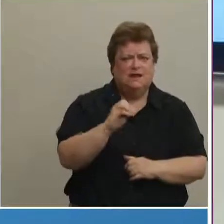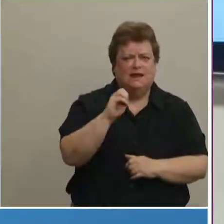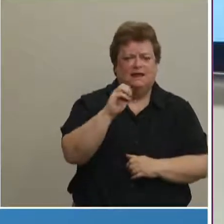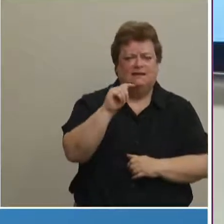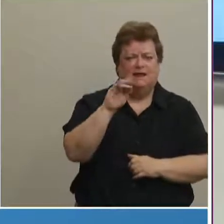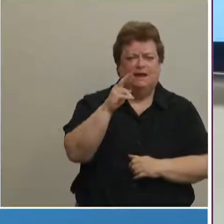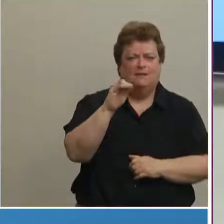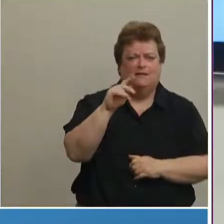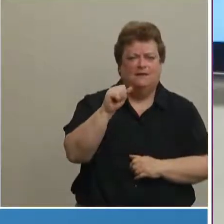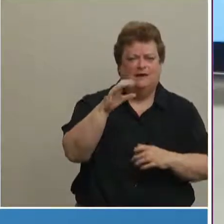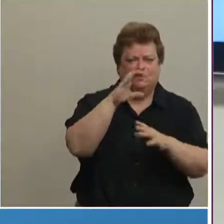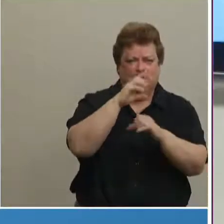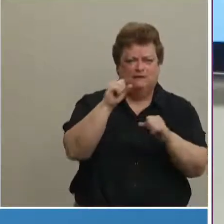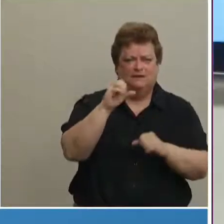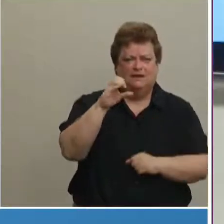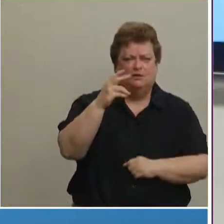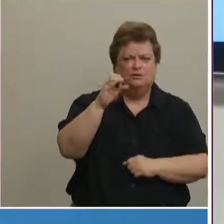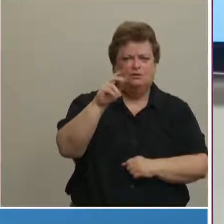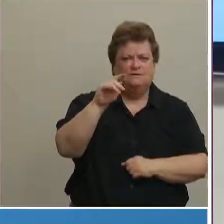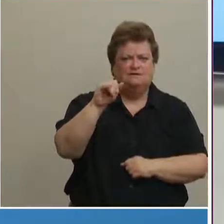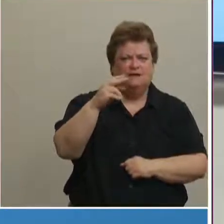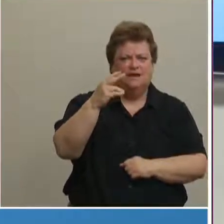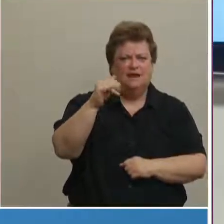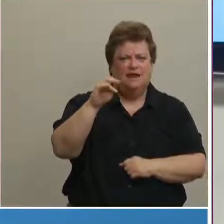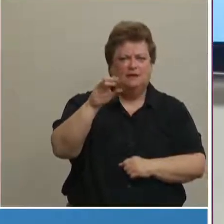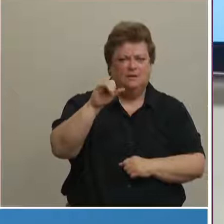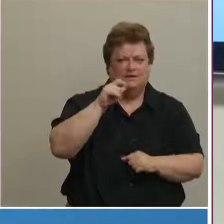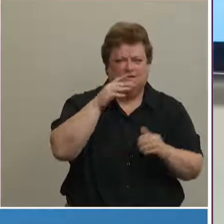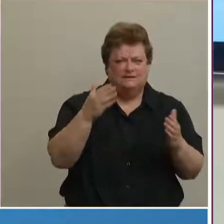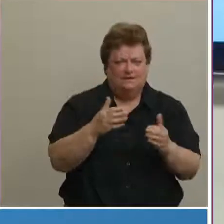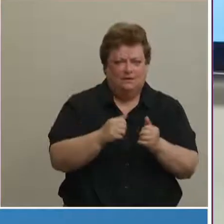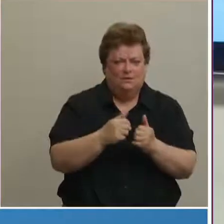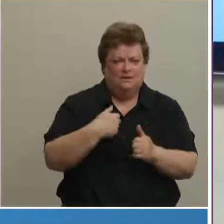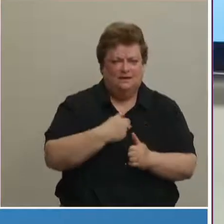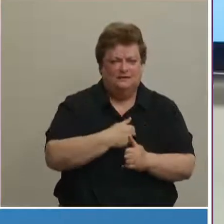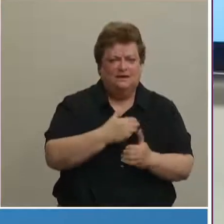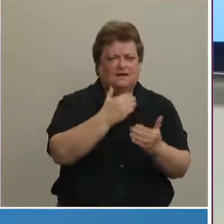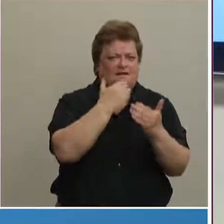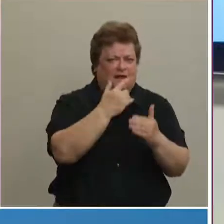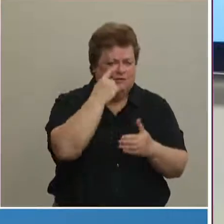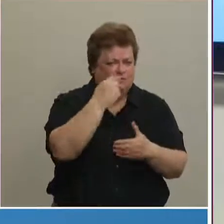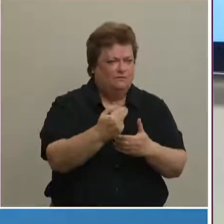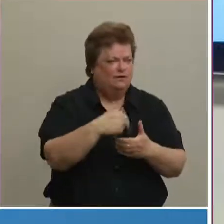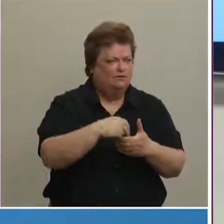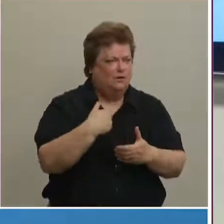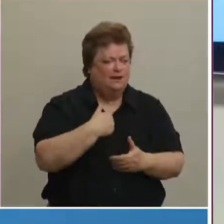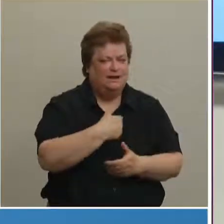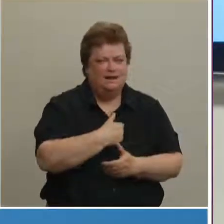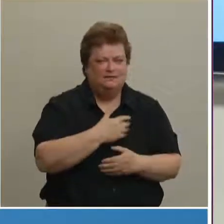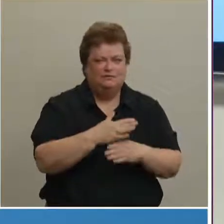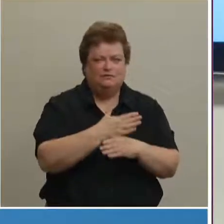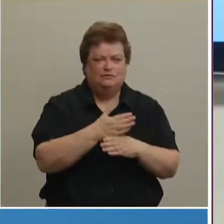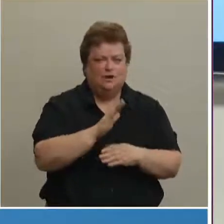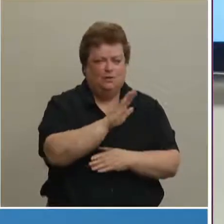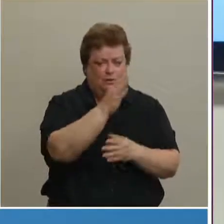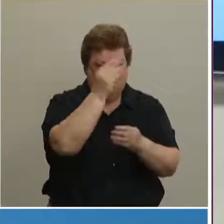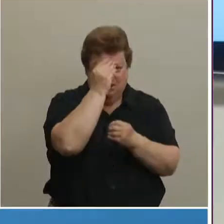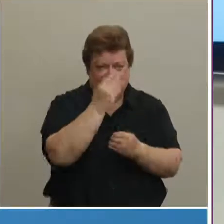and CEO Christy Heinrichs is here with us today. Christy, thank you for being here to share